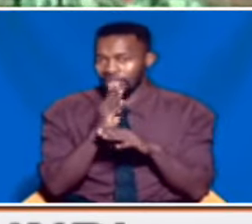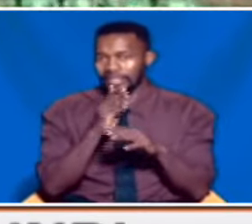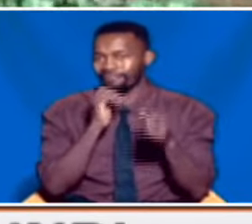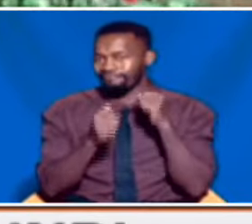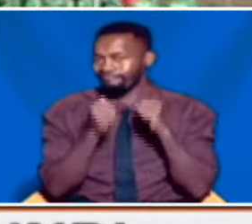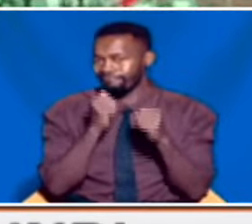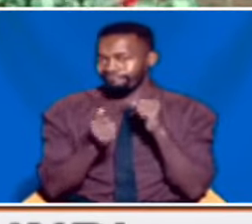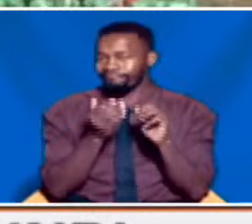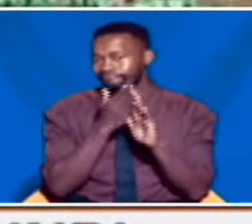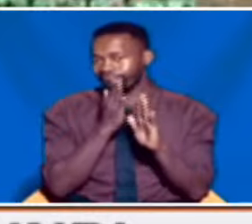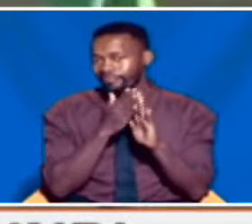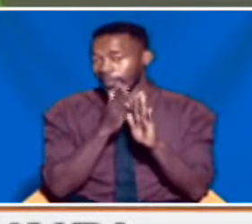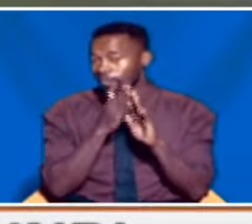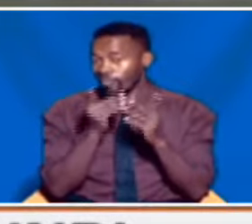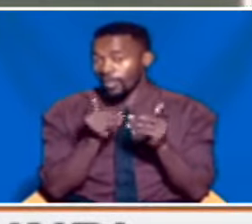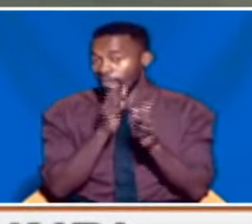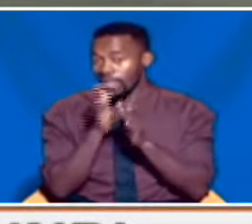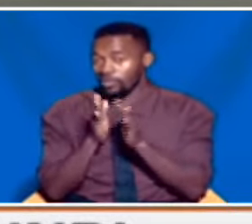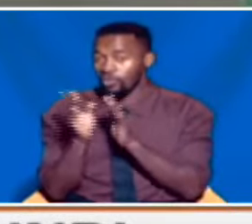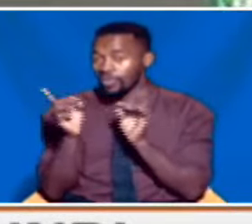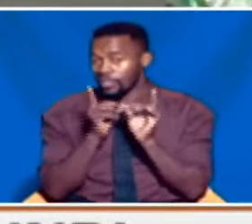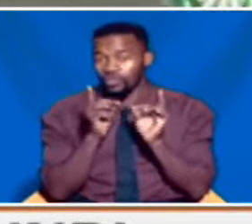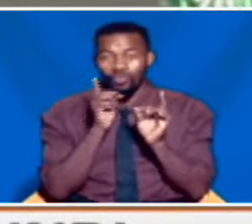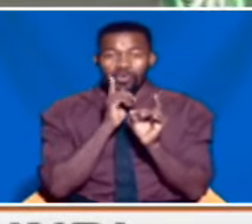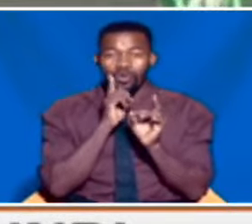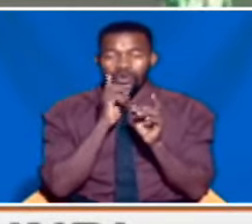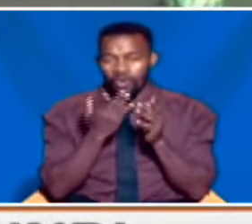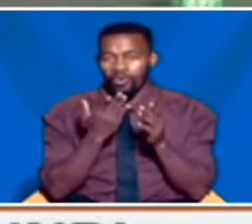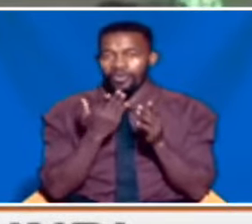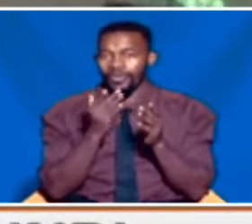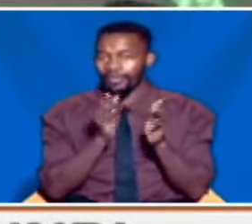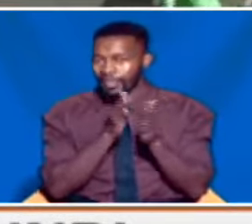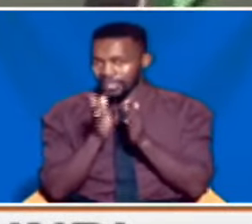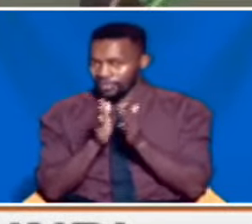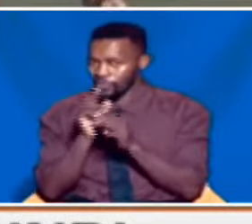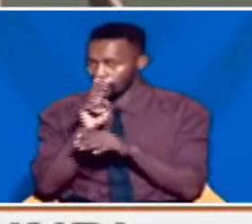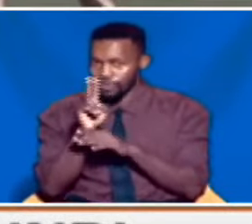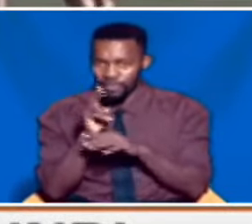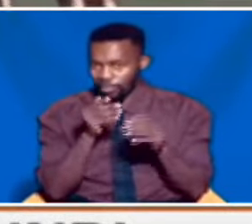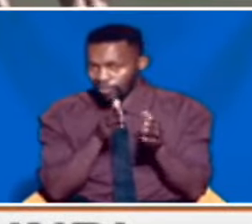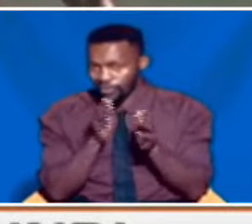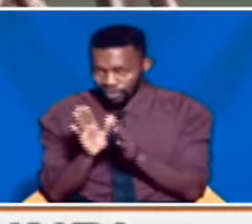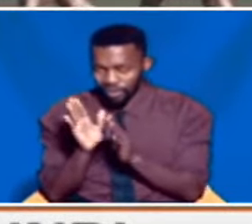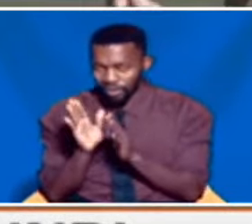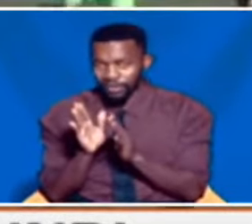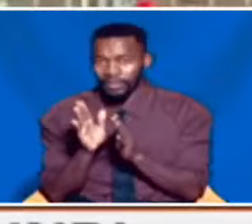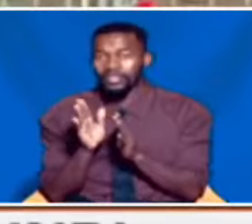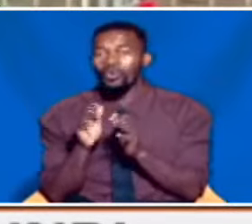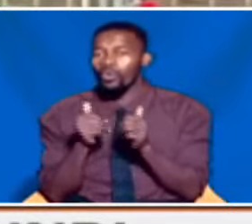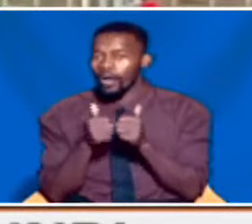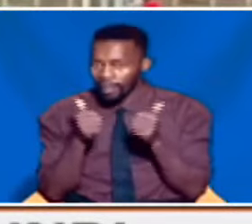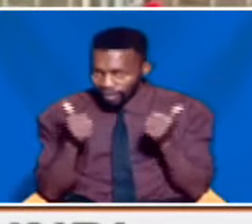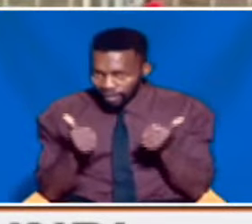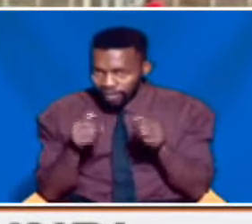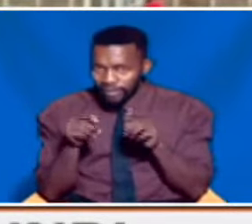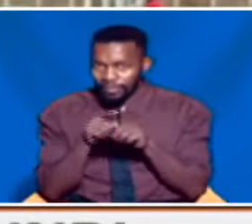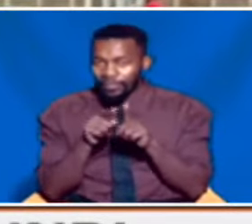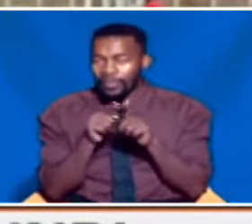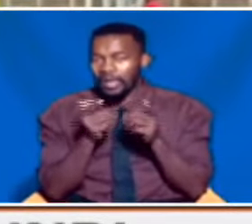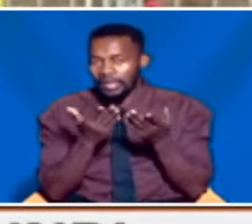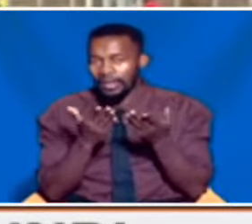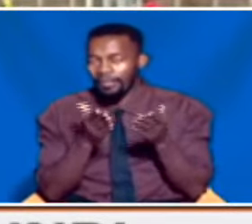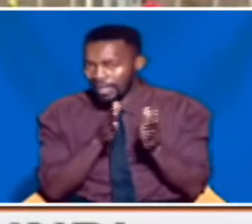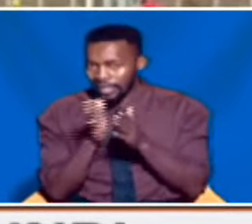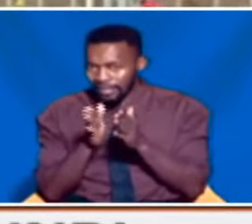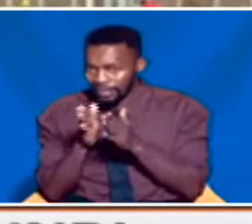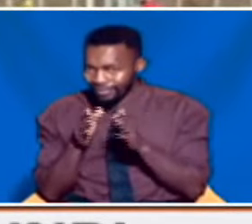I guess that tomorrow they will use the space they can get if we press them and to try to get with